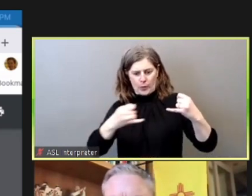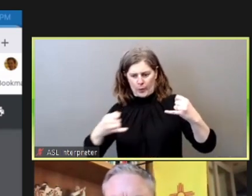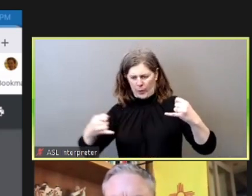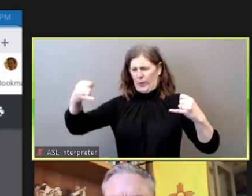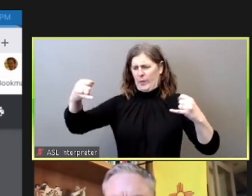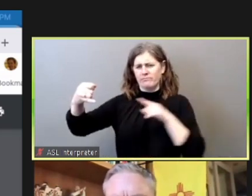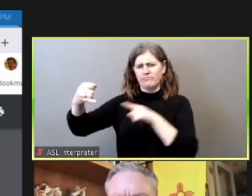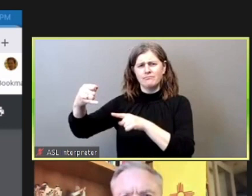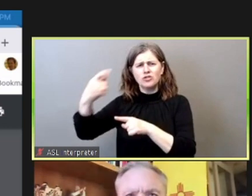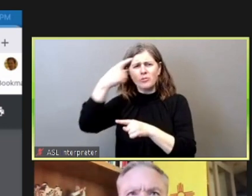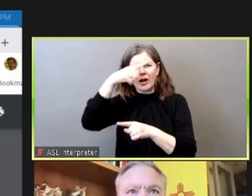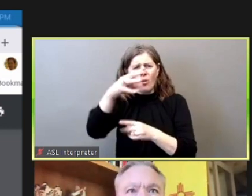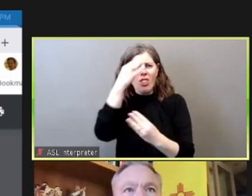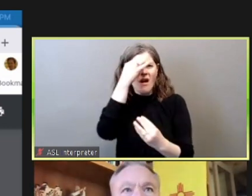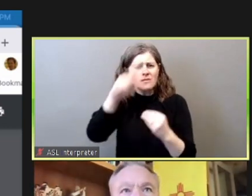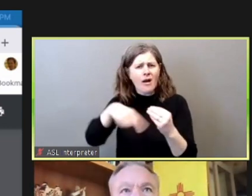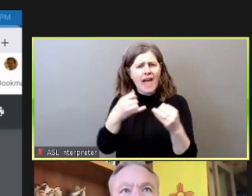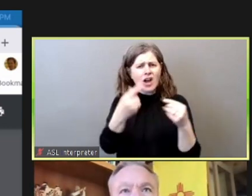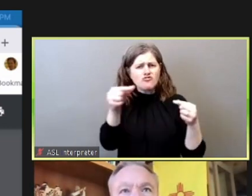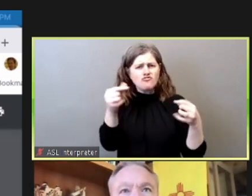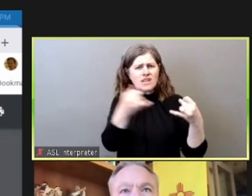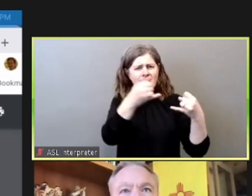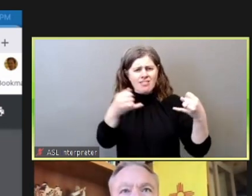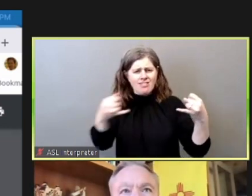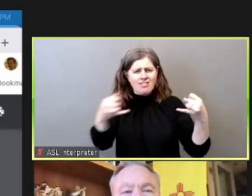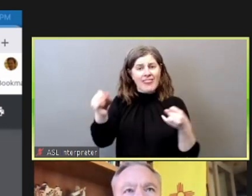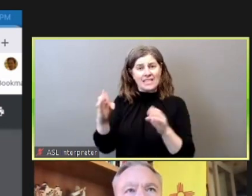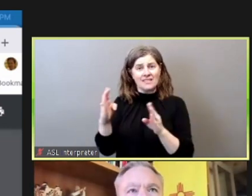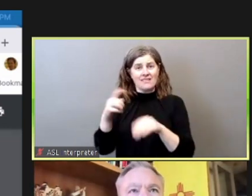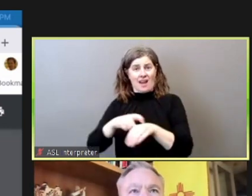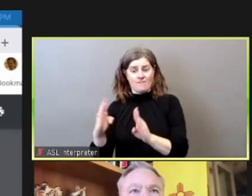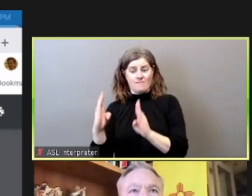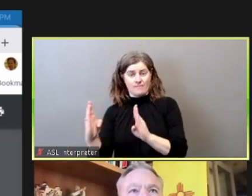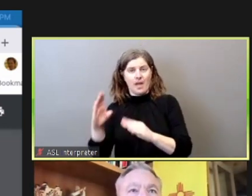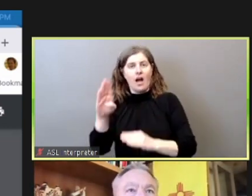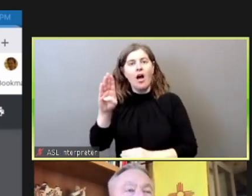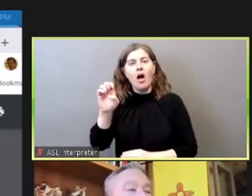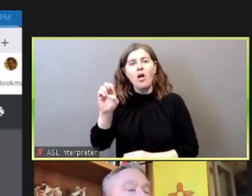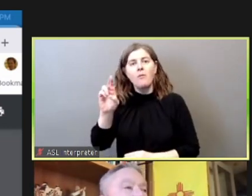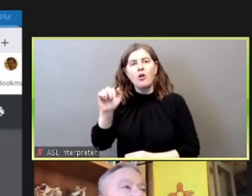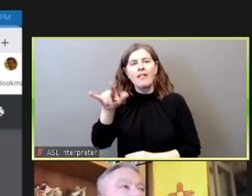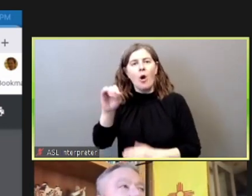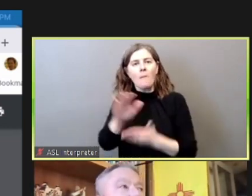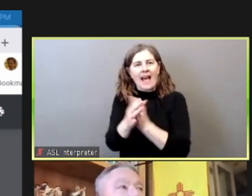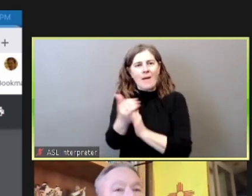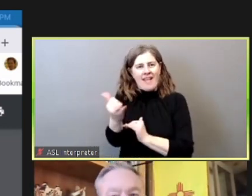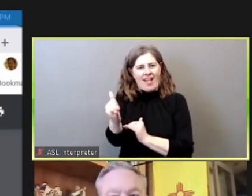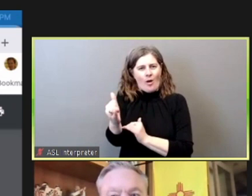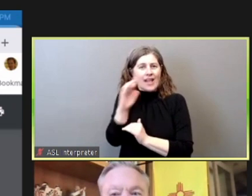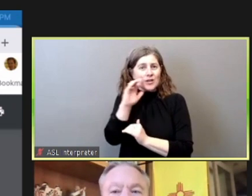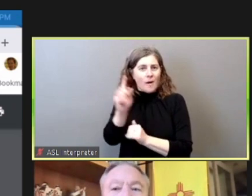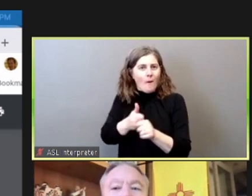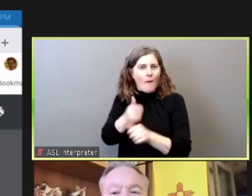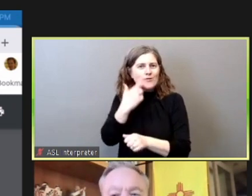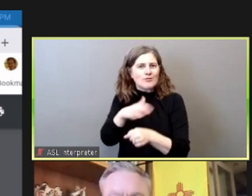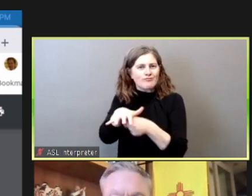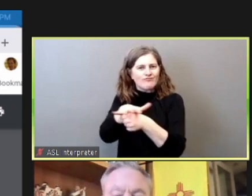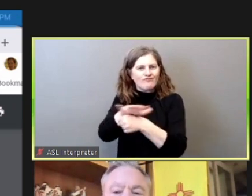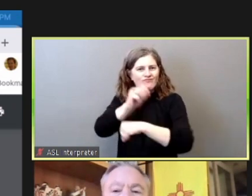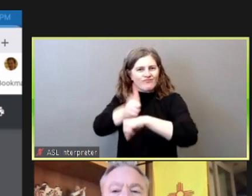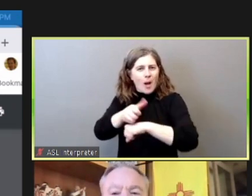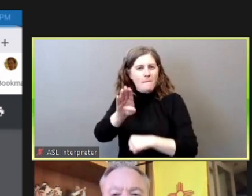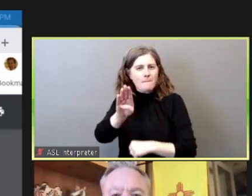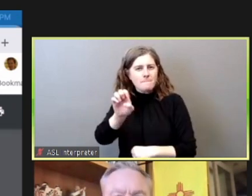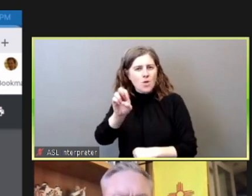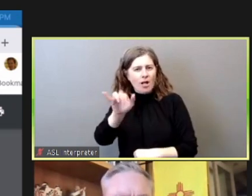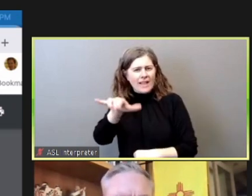get your thoughts on that, because that is the time period that Bernalillo County went to yellow, which of course is where the majority of restaurants are. And